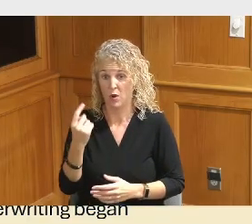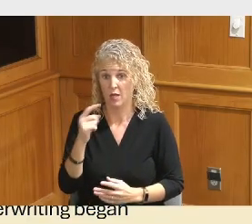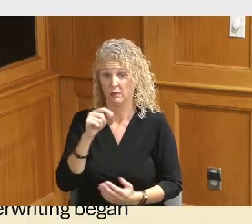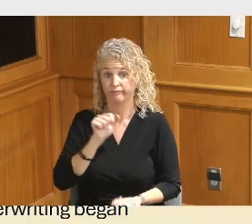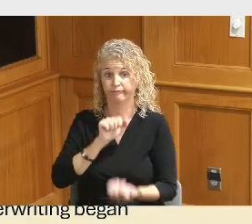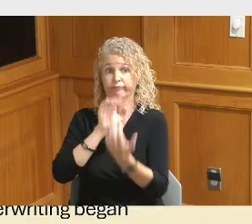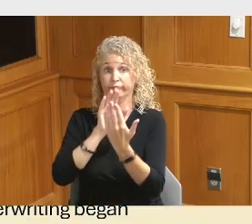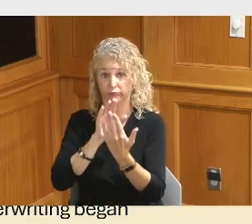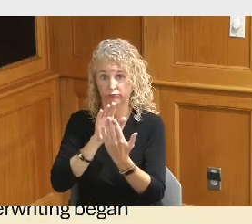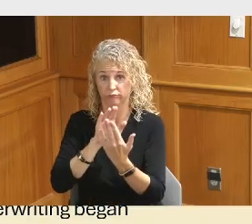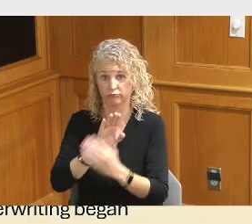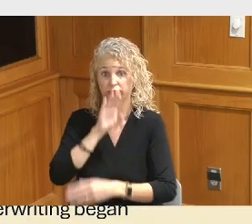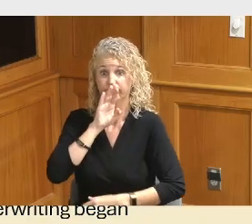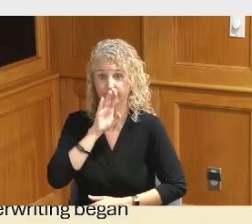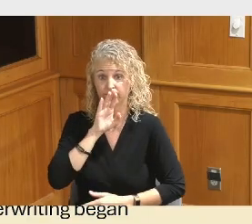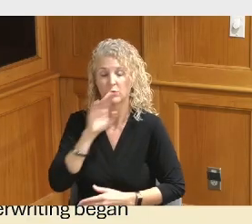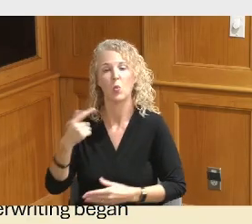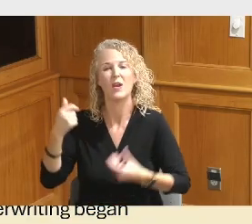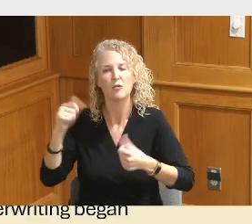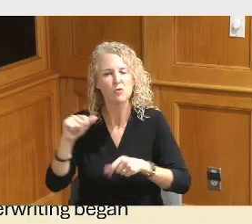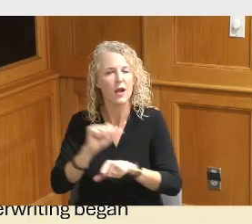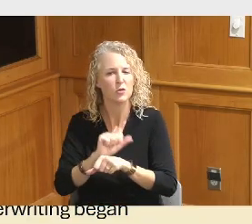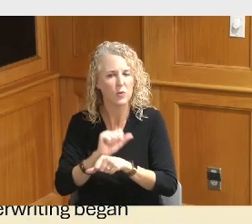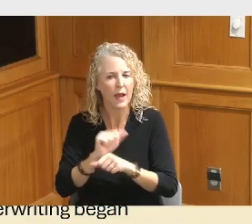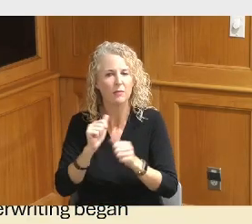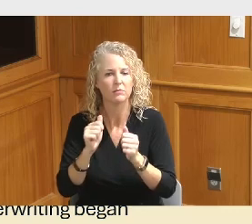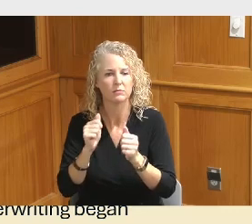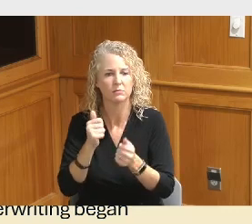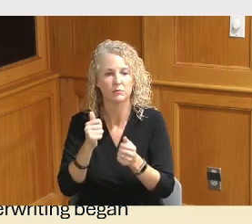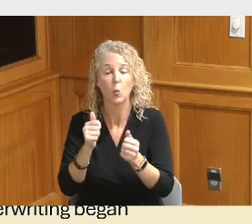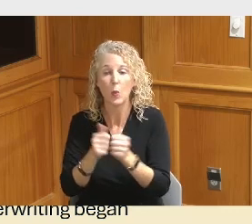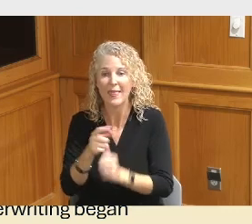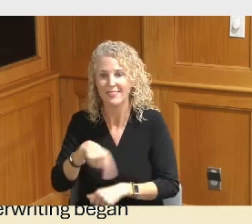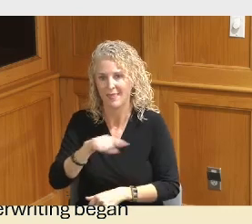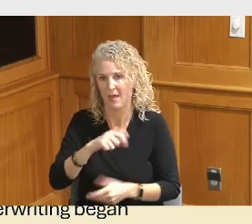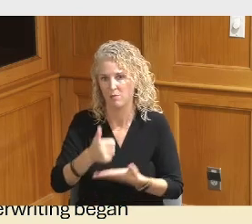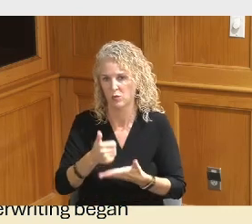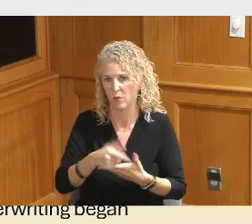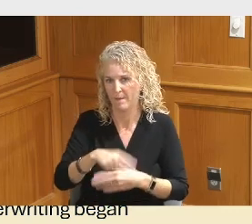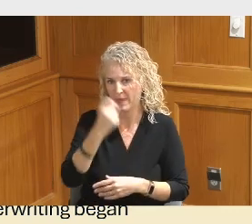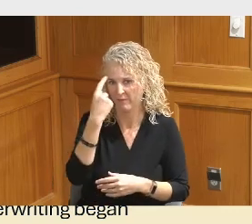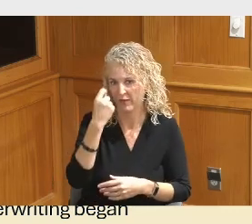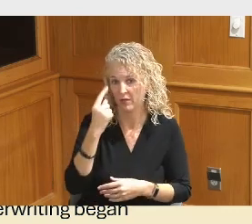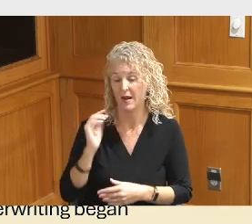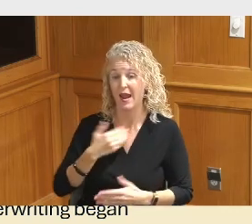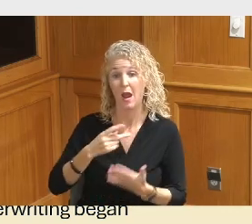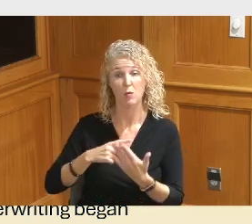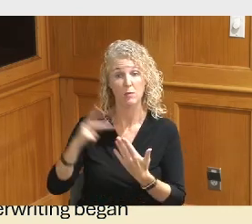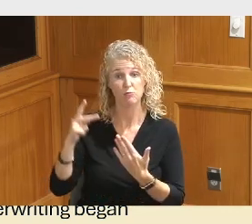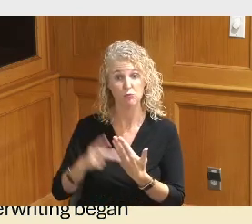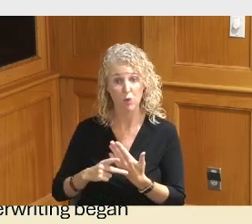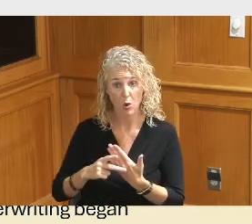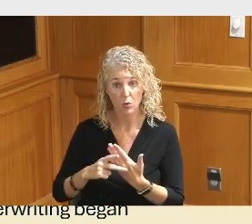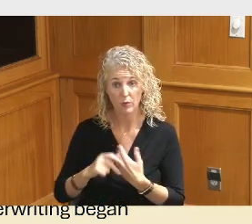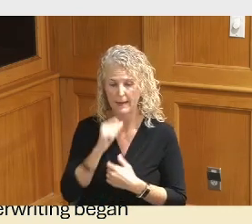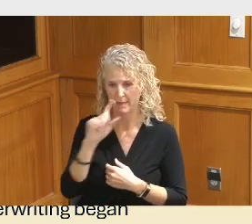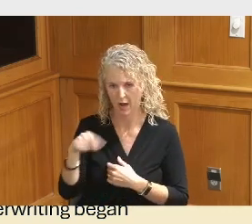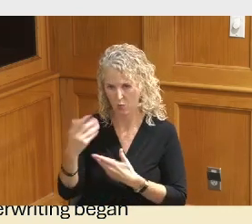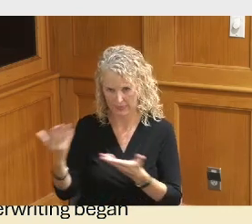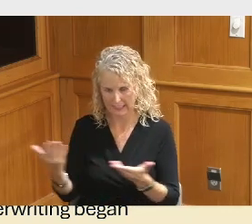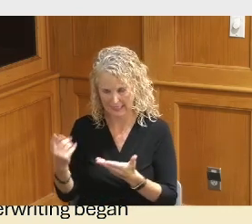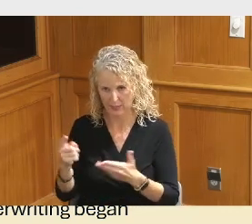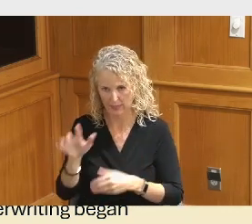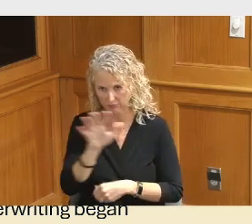credit or debt to income issues to make sure they're getting that support. And in our programs around the